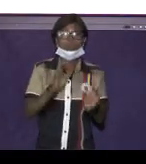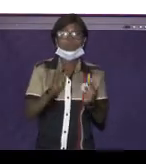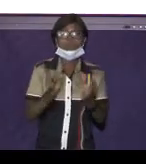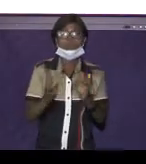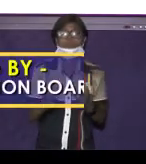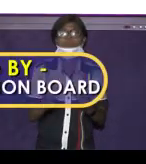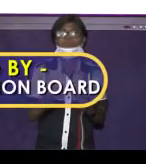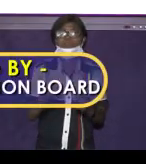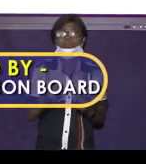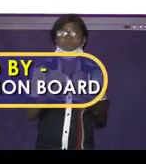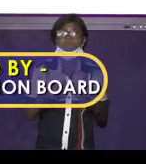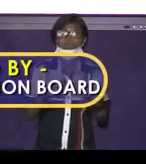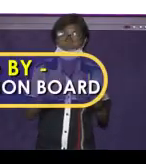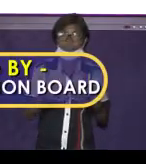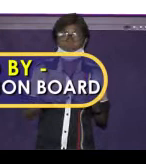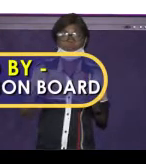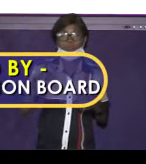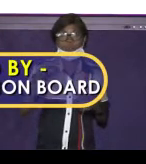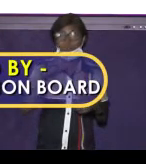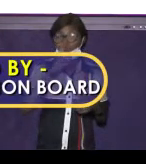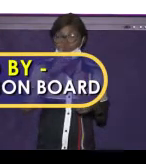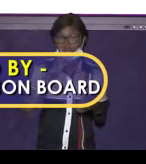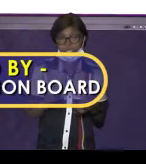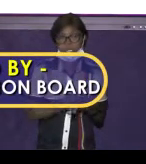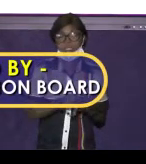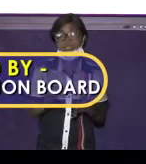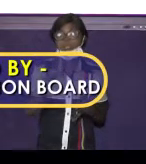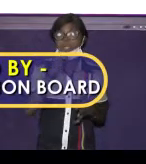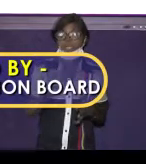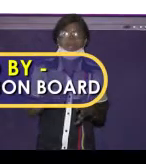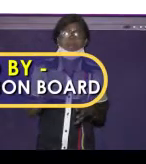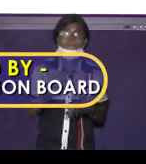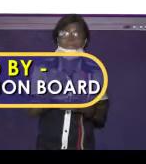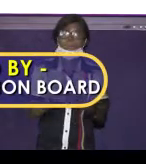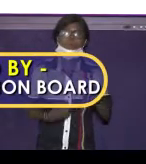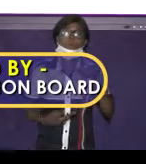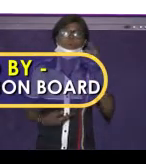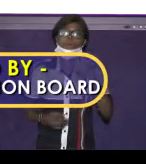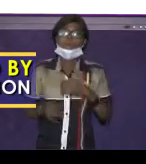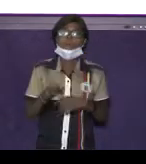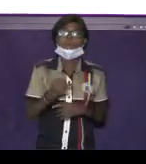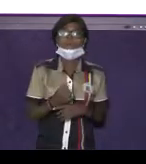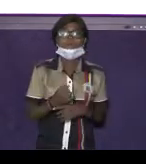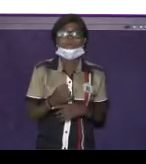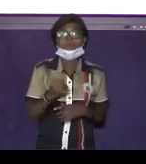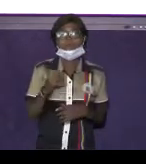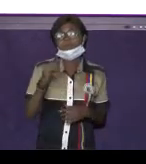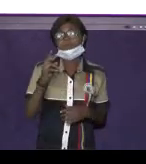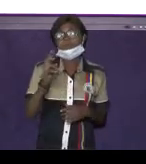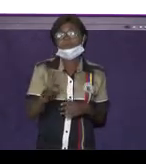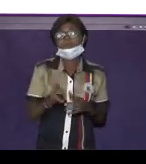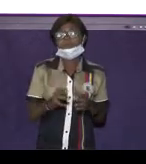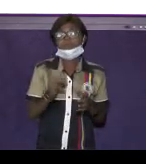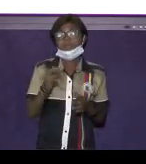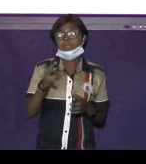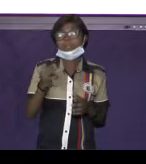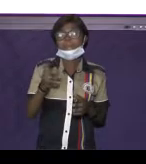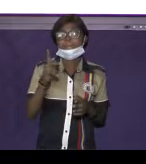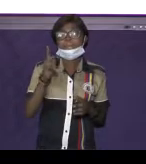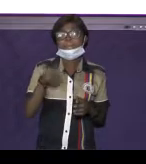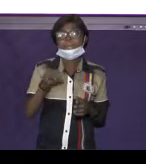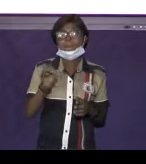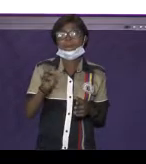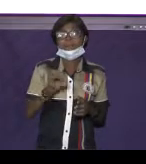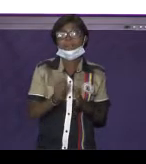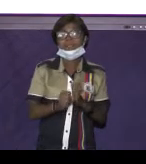compare two speeds, you have to ensure that they are in the same unit. Either they are both in kilometers per hour or in meters per second. You'll have enough time to practice